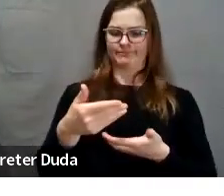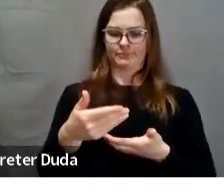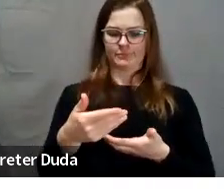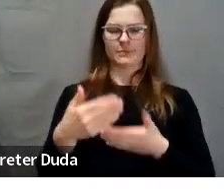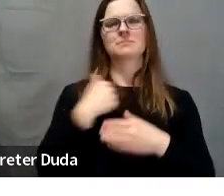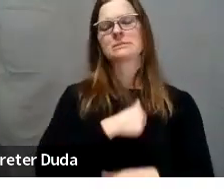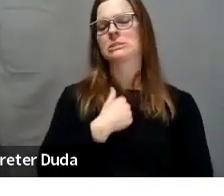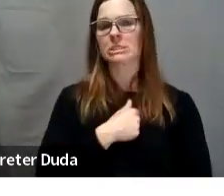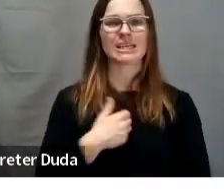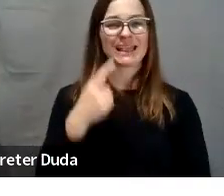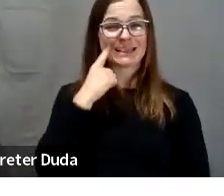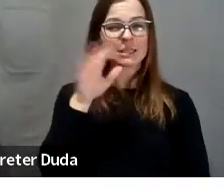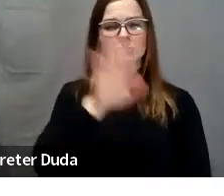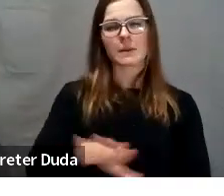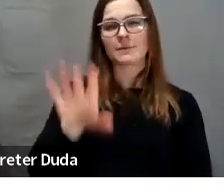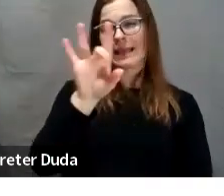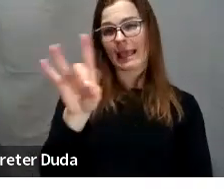these come with about 8